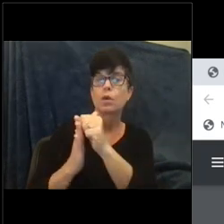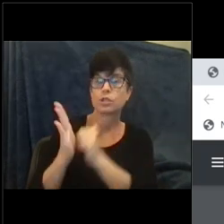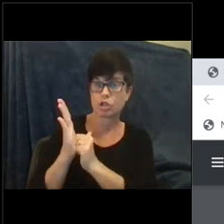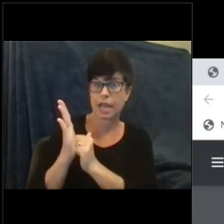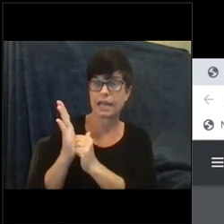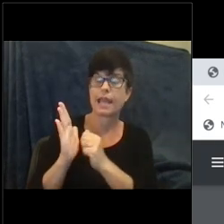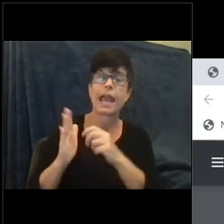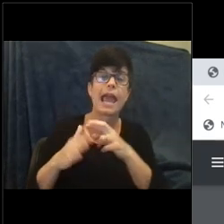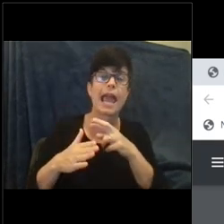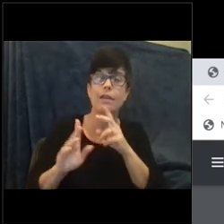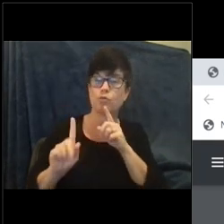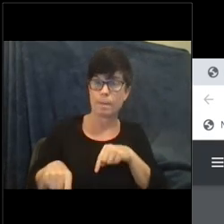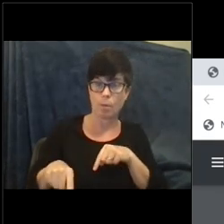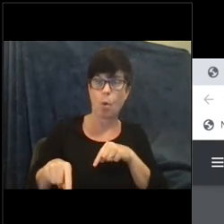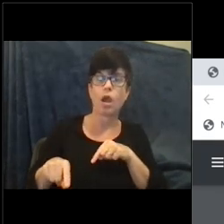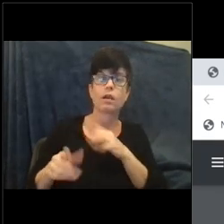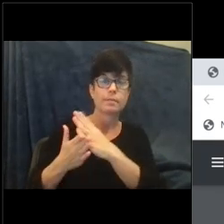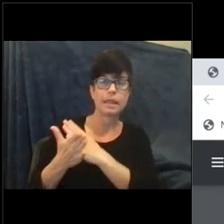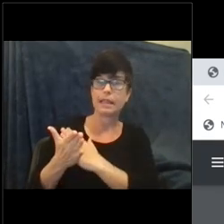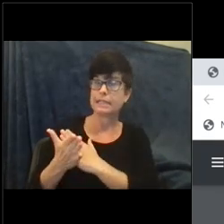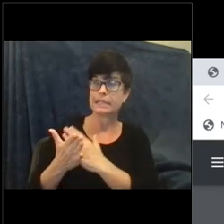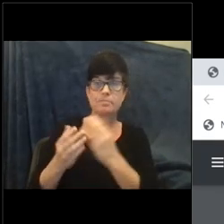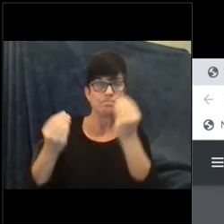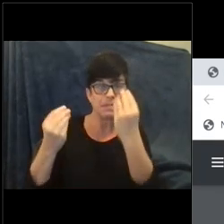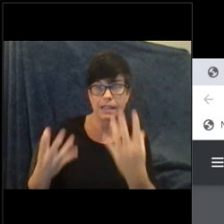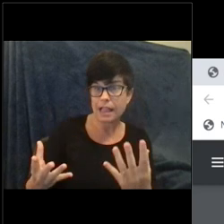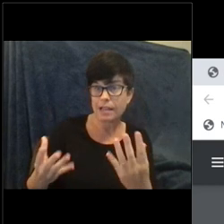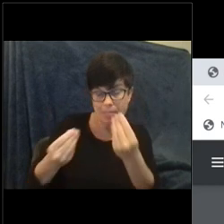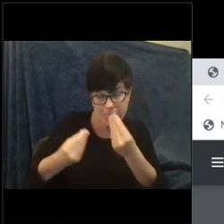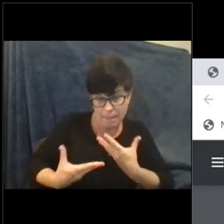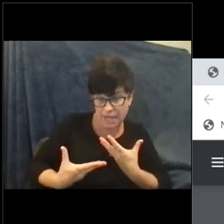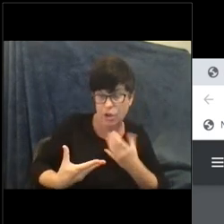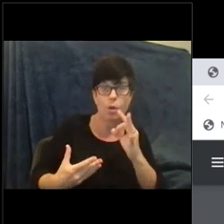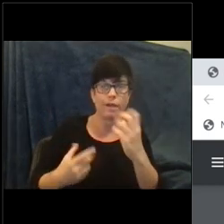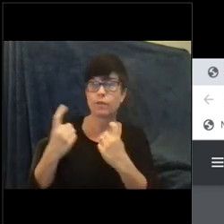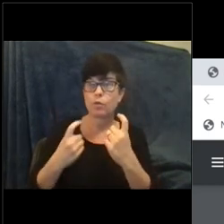well. Let me know if you have any questions. Thank you,